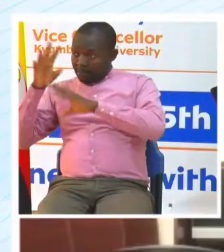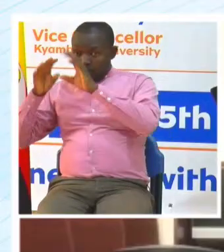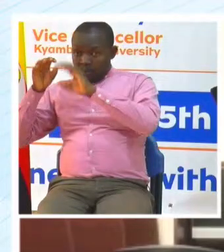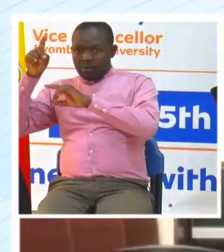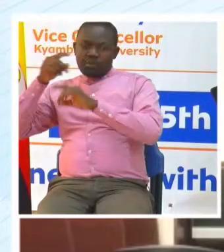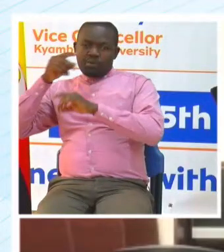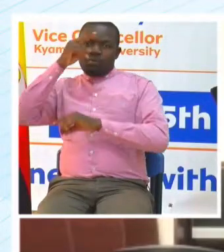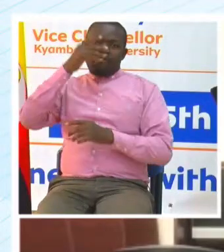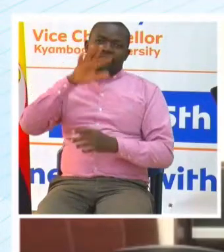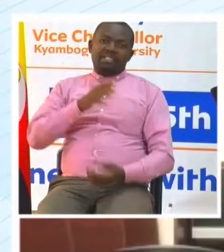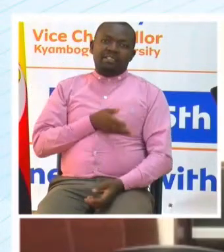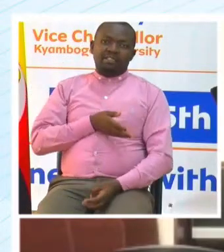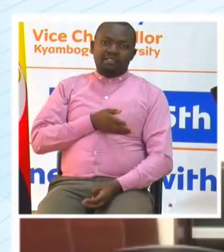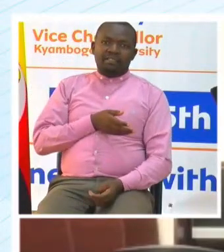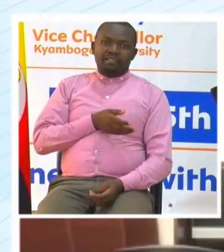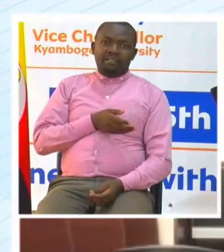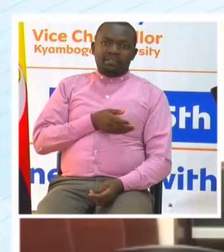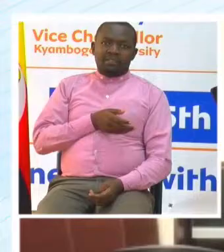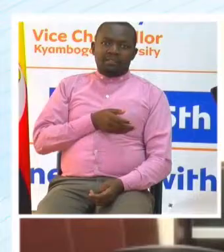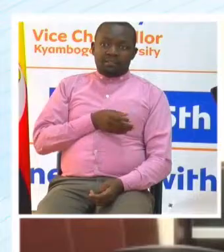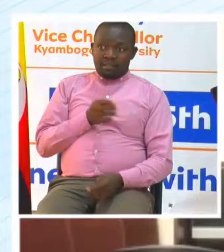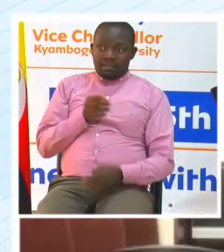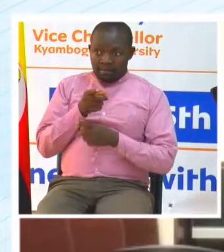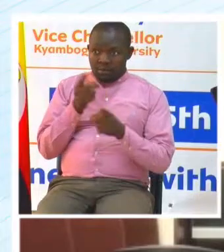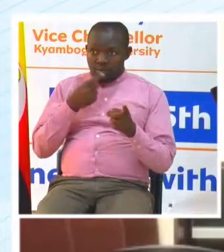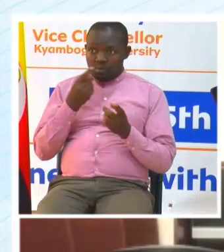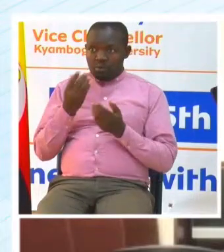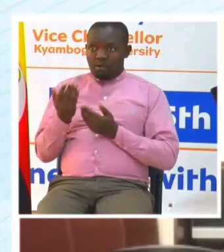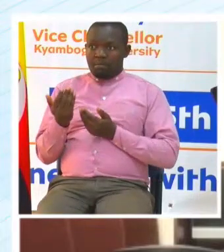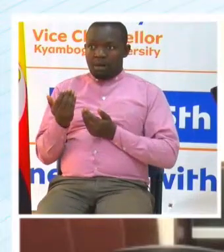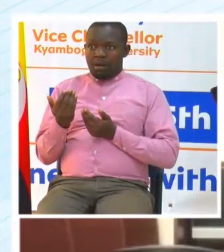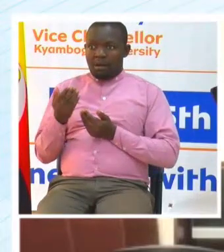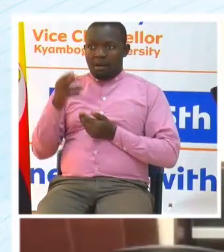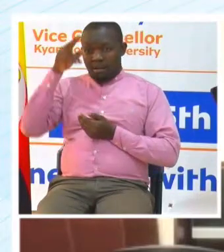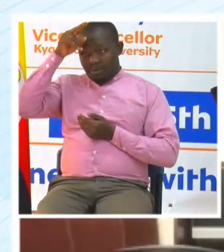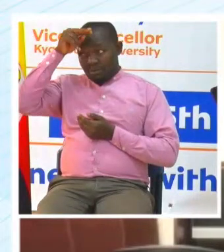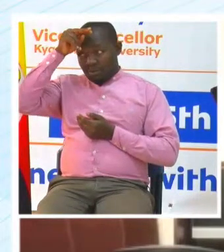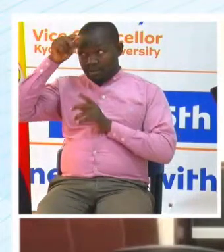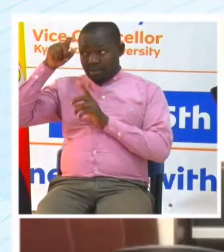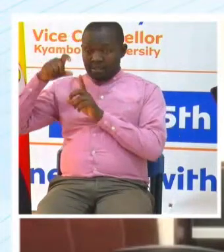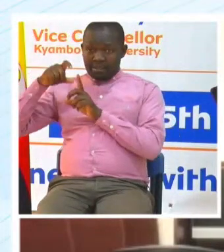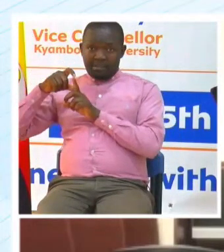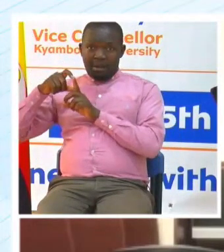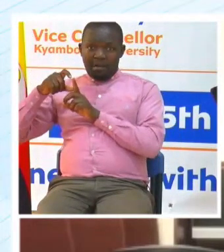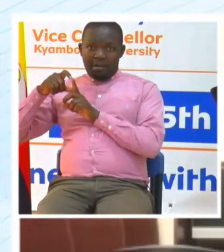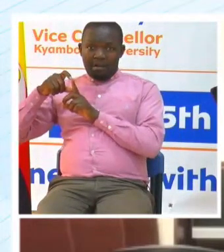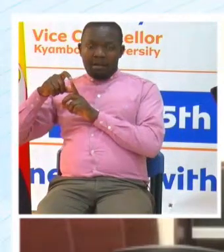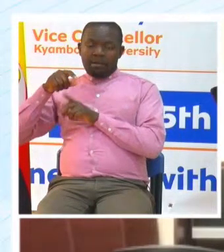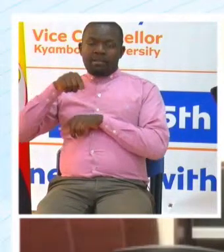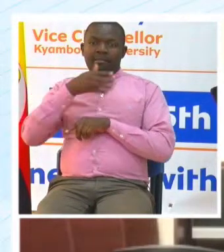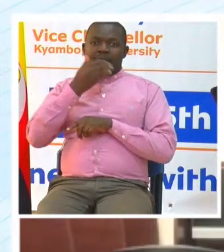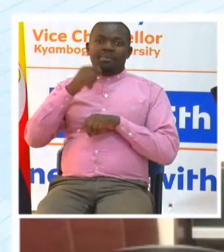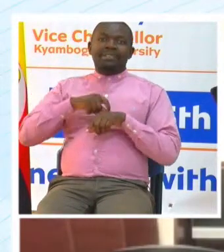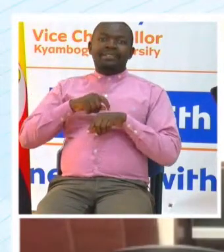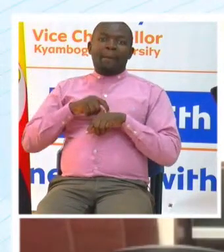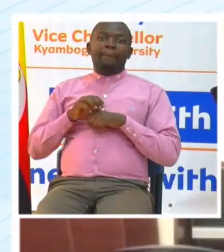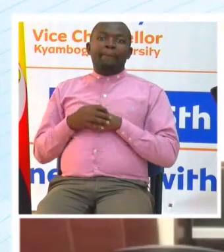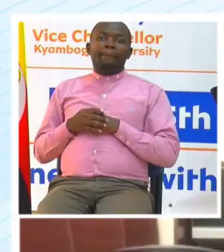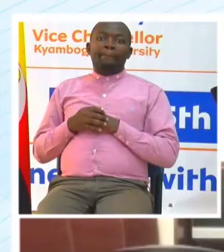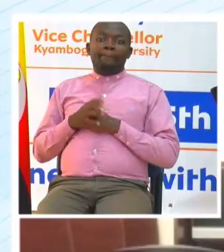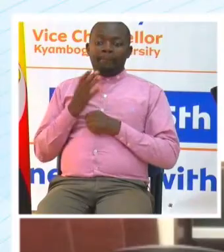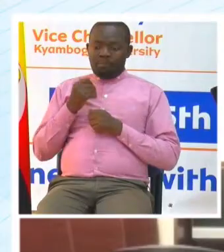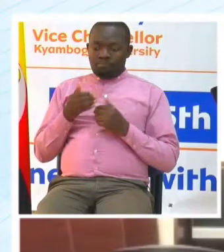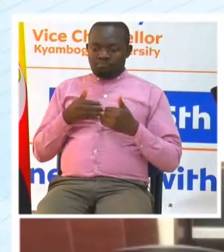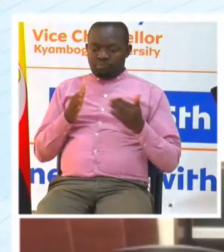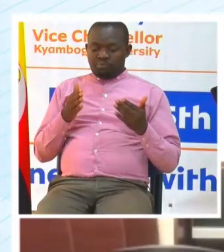graduated. So those who are waiting for graduation in December, this is the best time to apply, because now the window